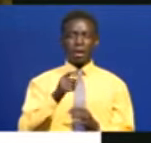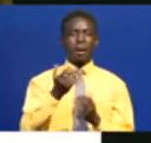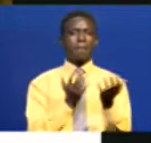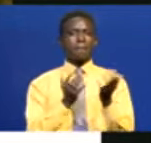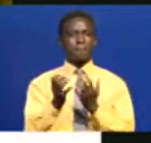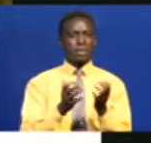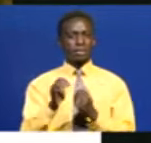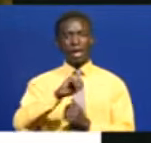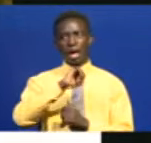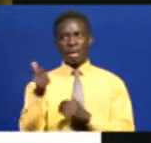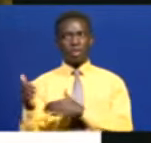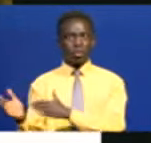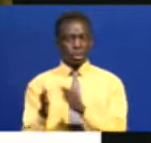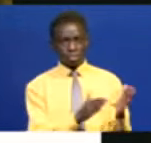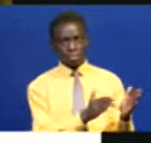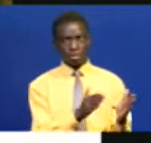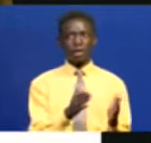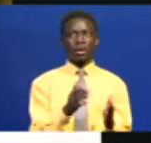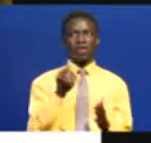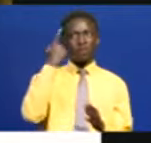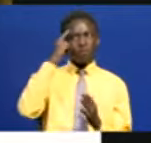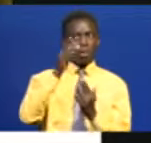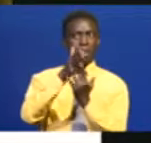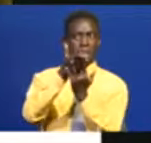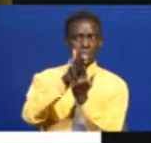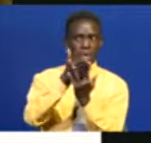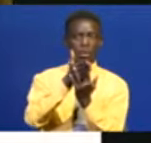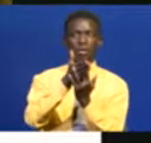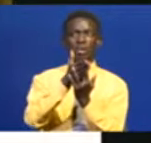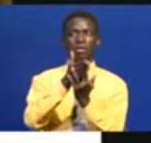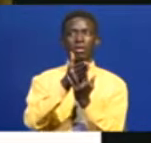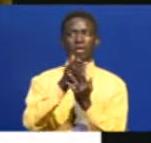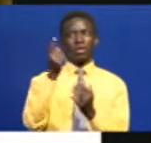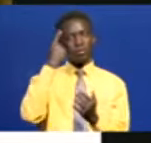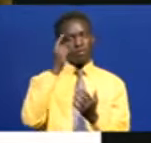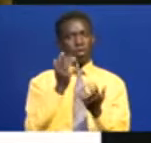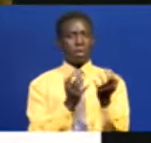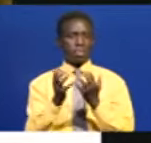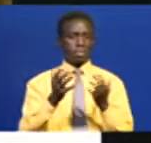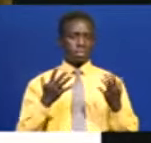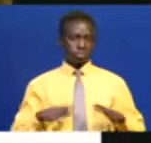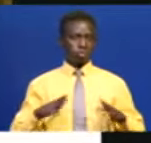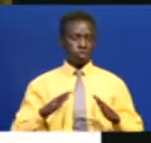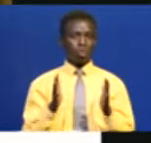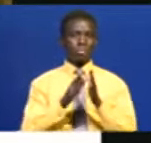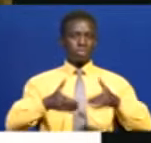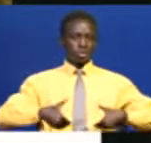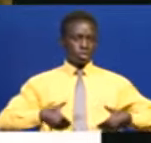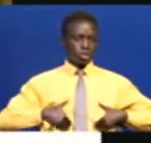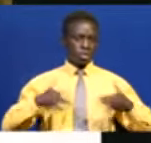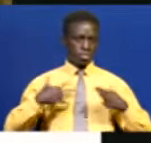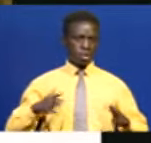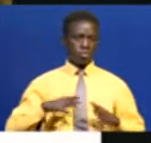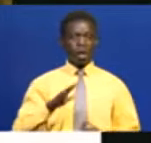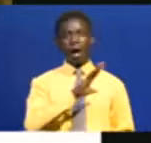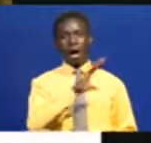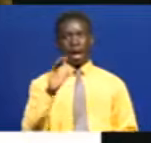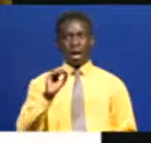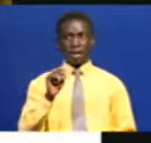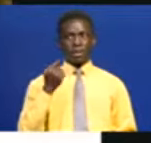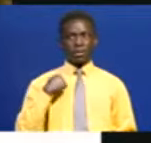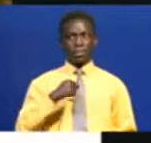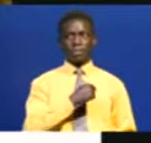alternatives for middle level of entrepreneurs and young people and women